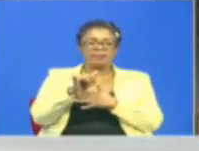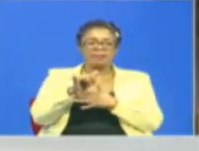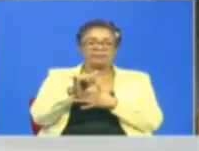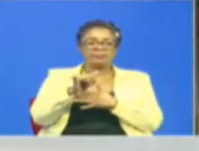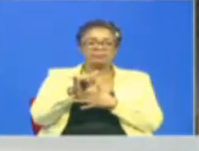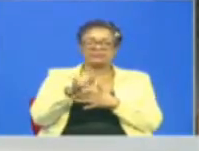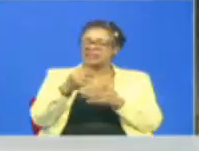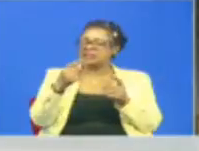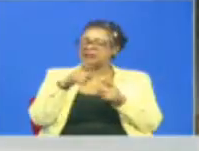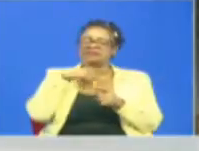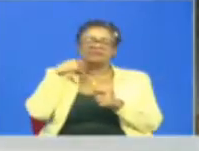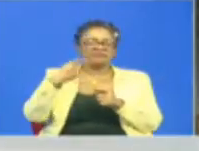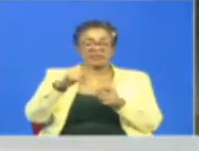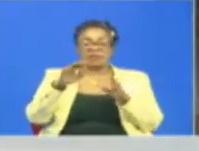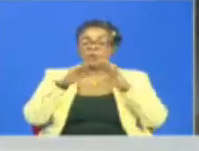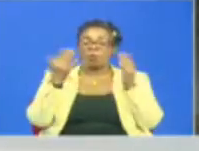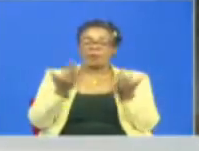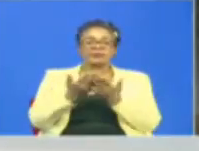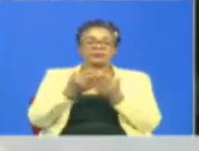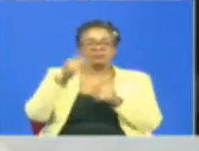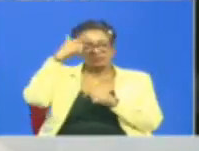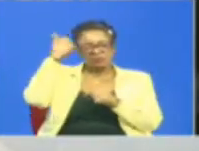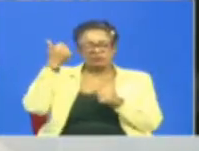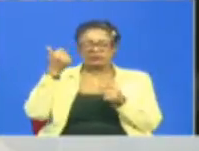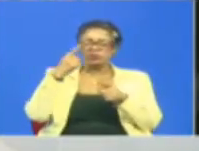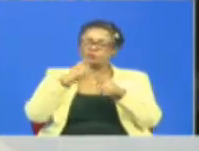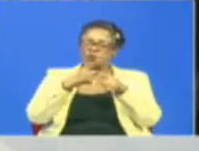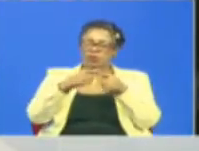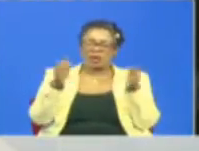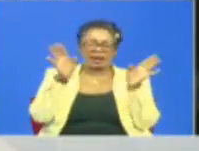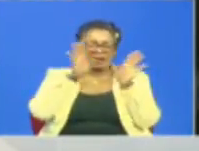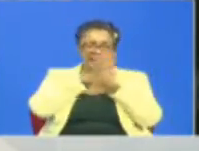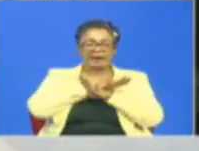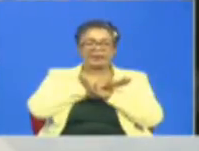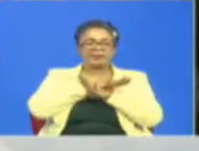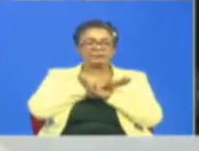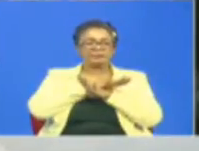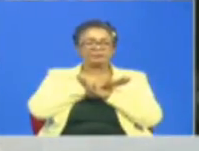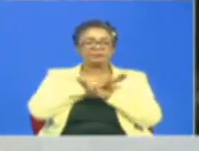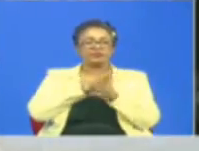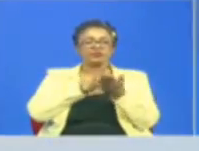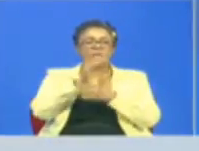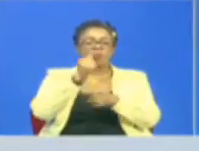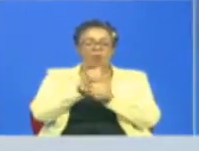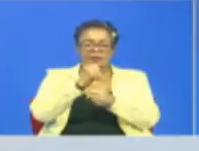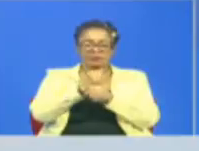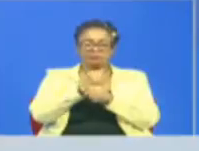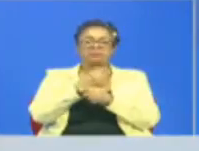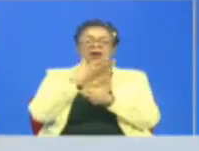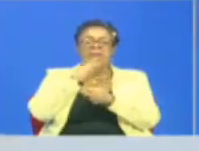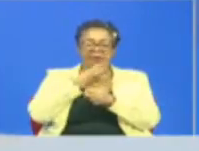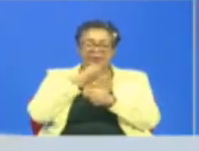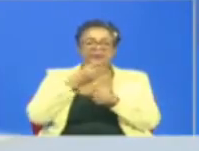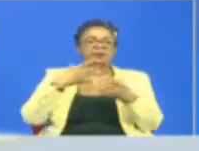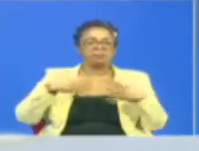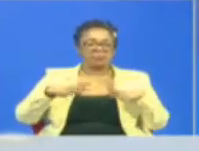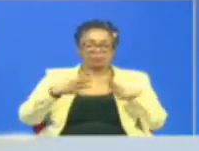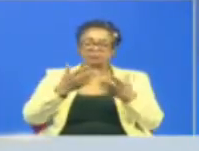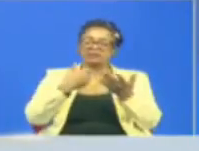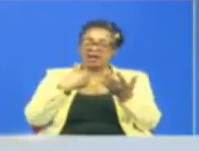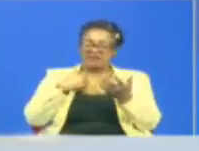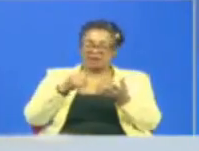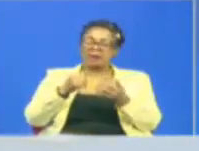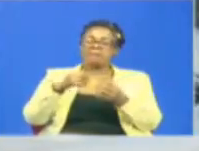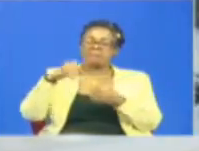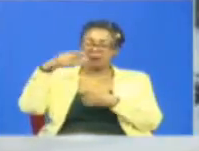You are in a strange world because, you know, it's total darkness. Through his work, he was the man that lit up people's lives and powered people's homes.